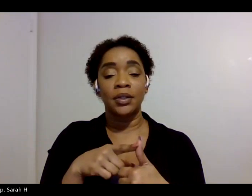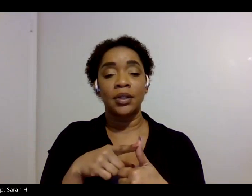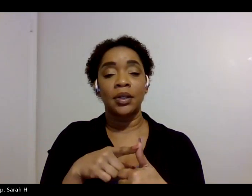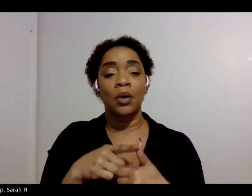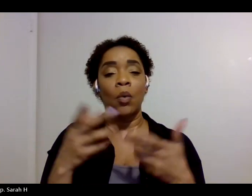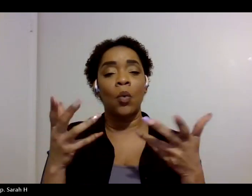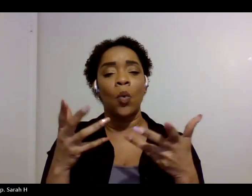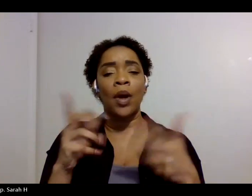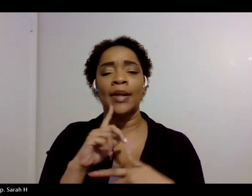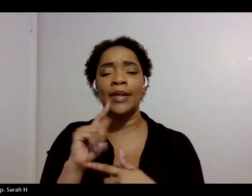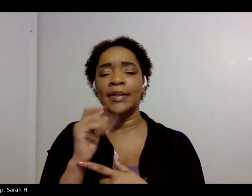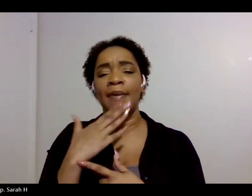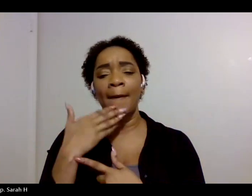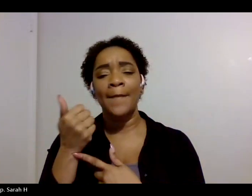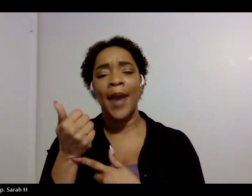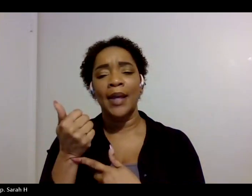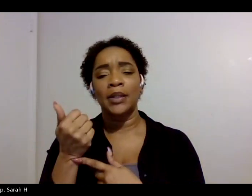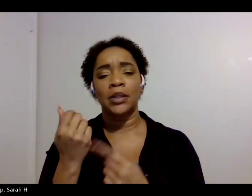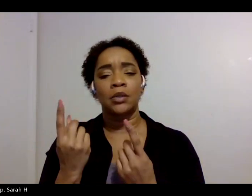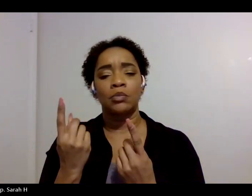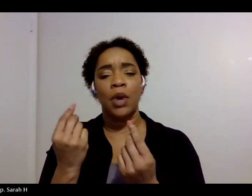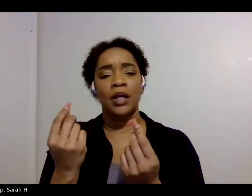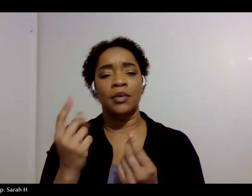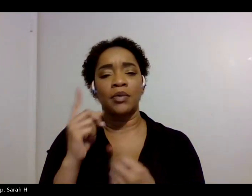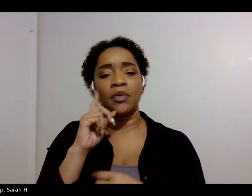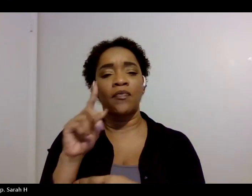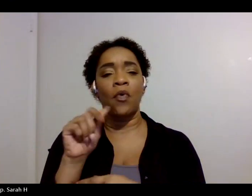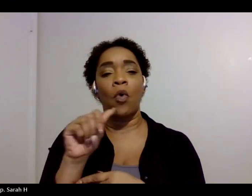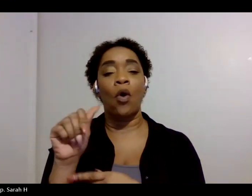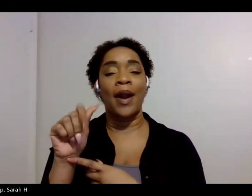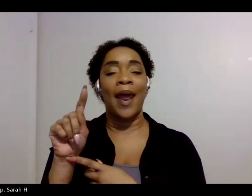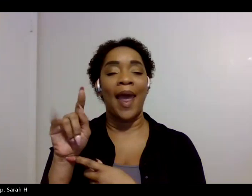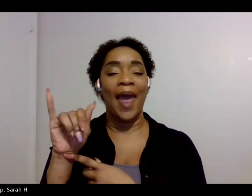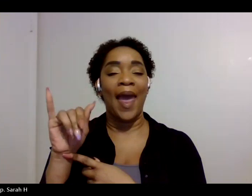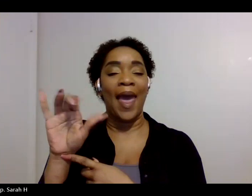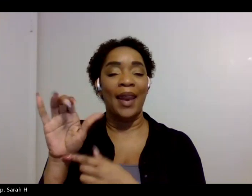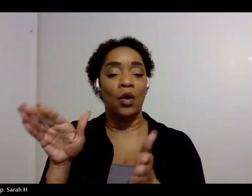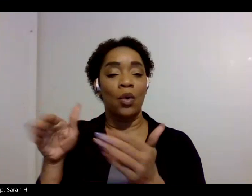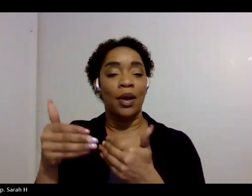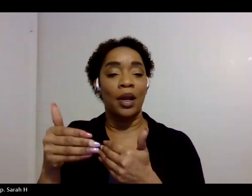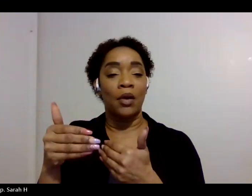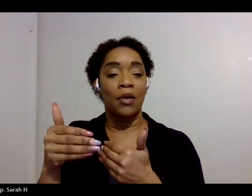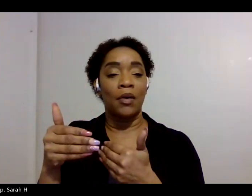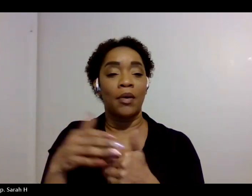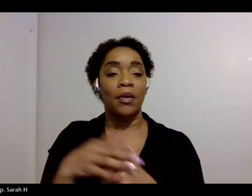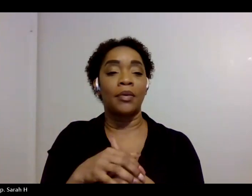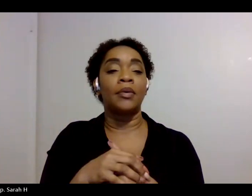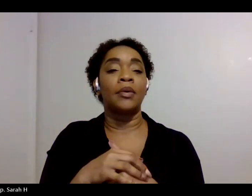the best practice for an attic room? The best for an attic room.